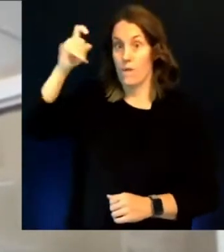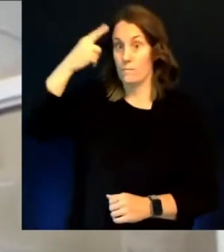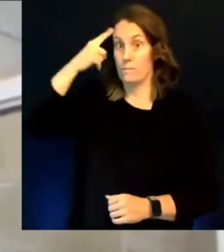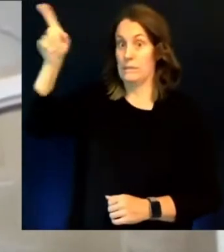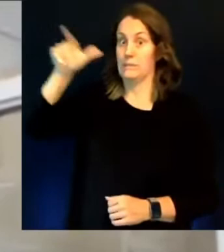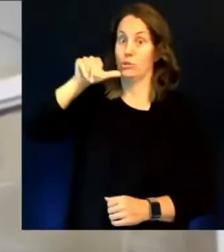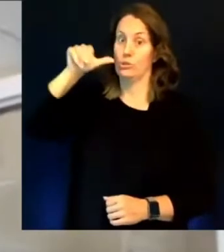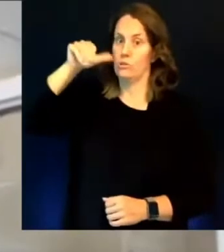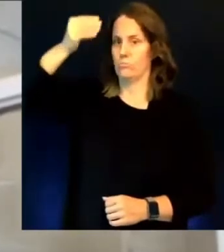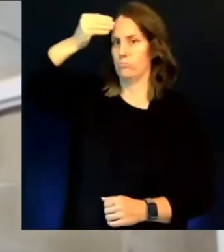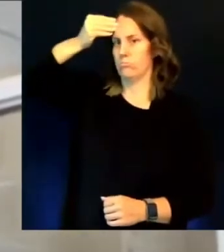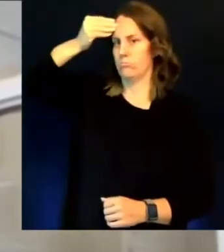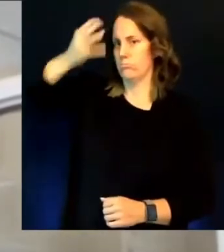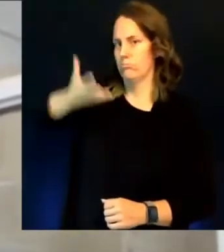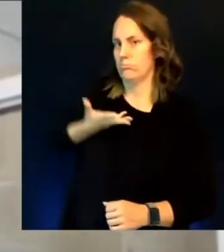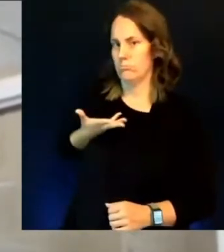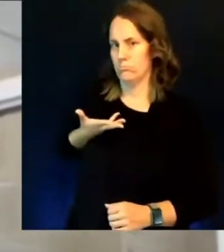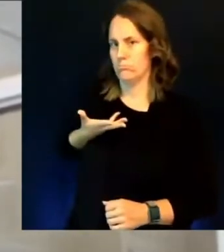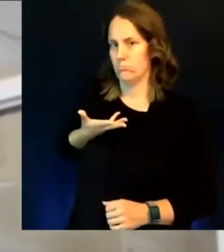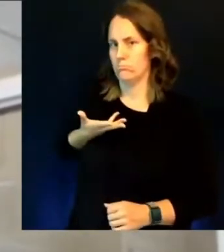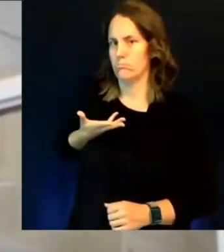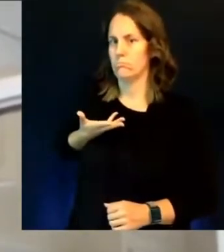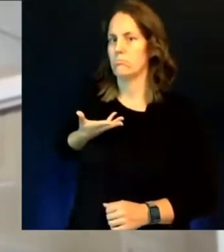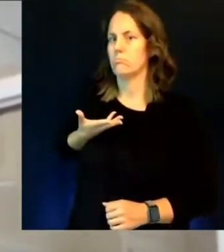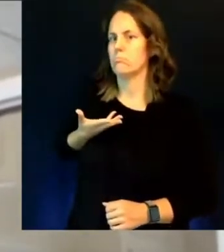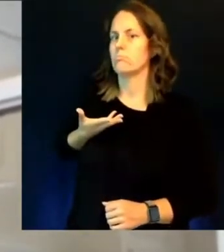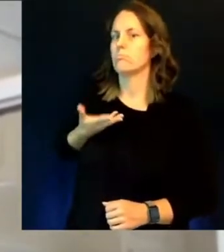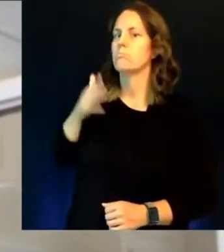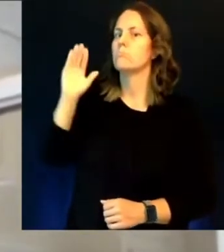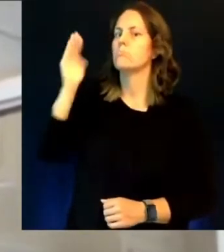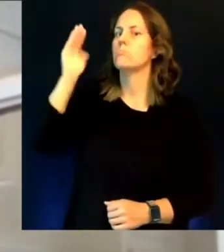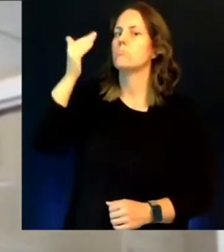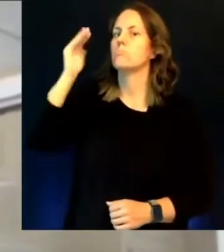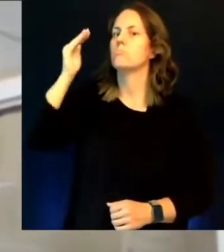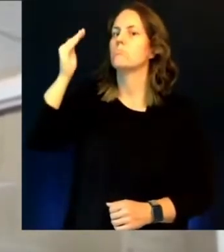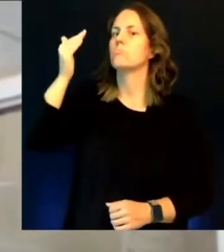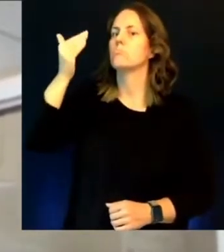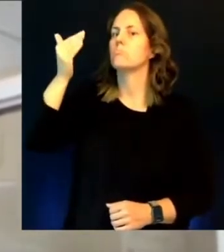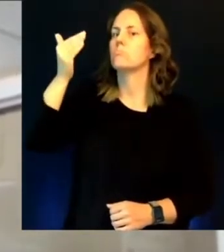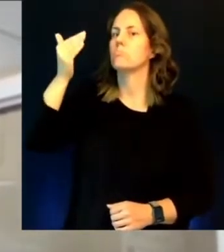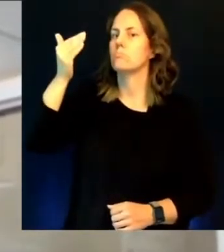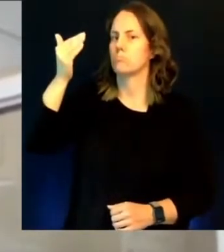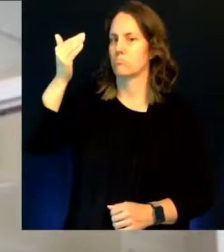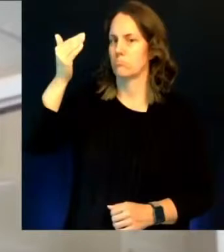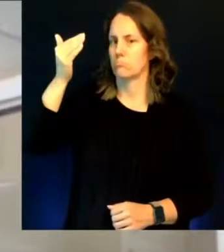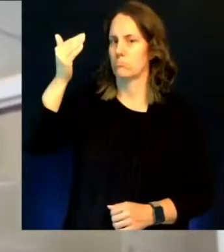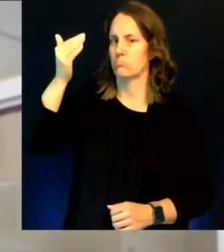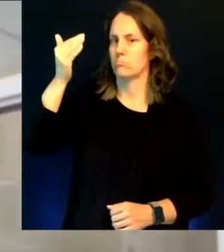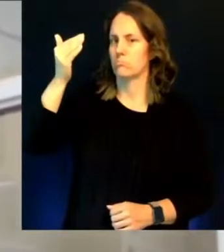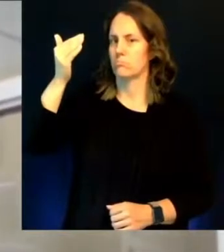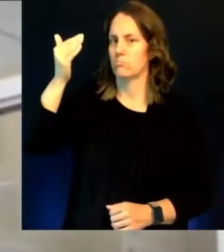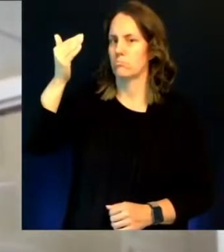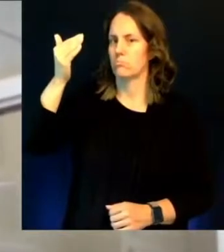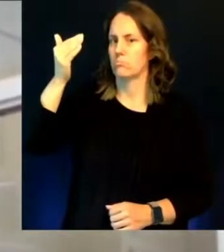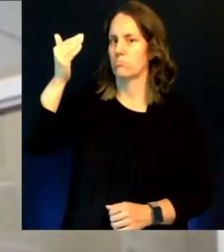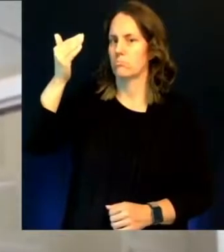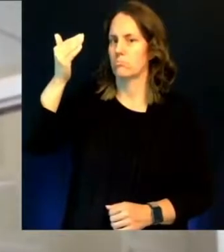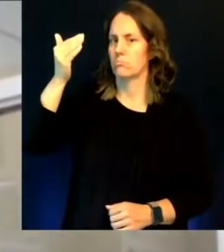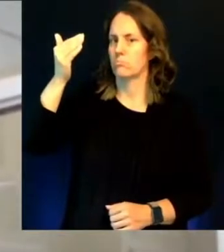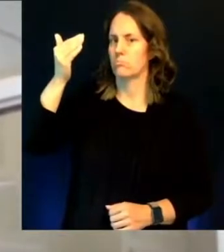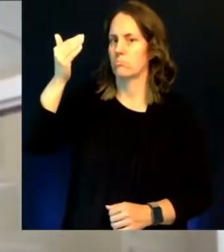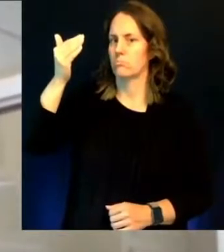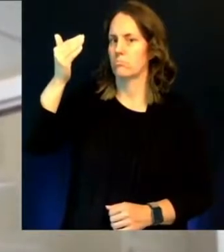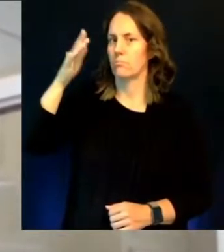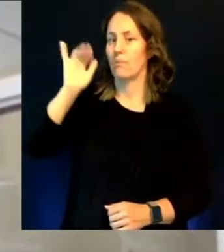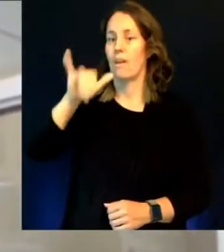level of protection from vaccines seem to wane over time. And their advice, what they've called for, is to